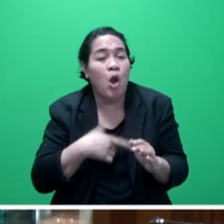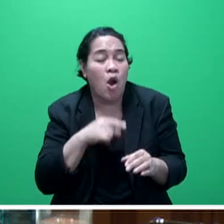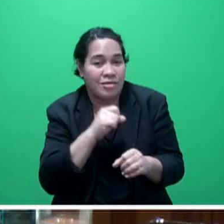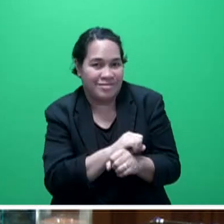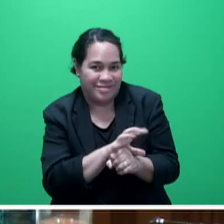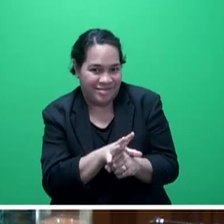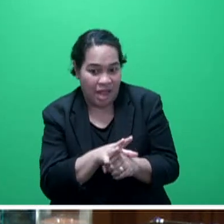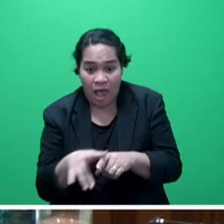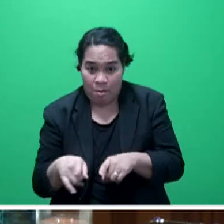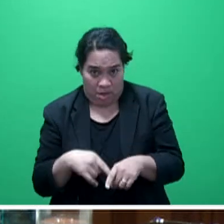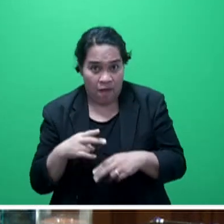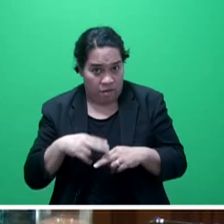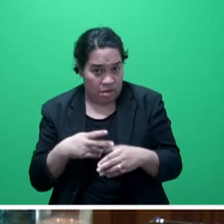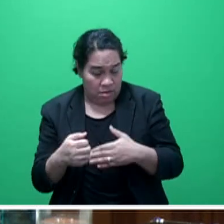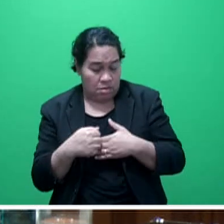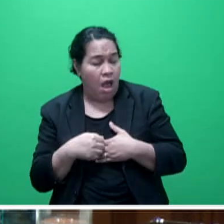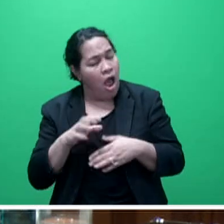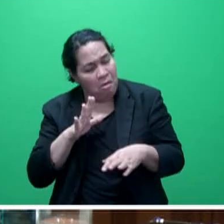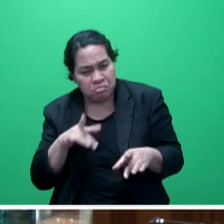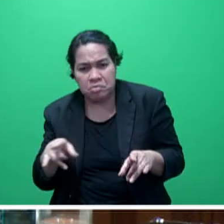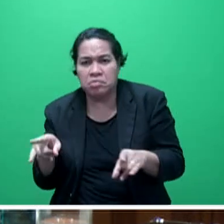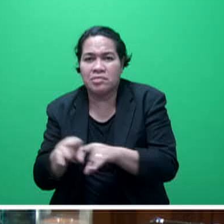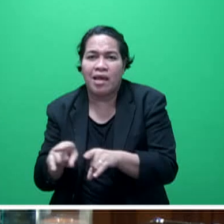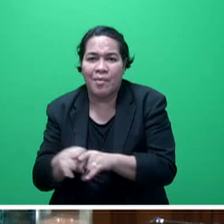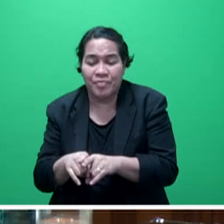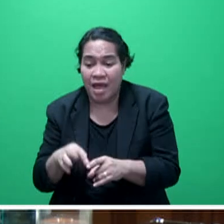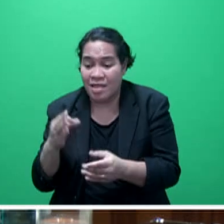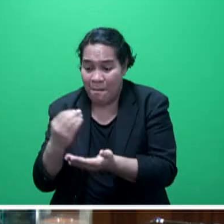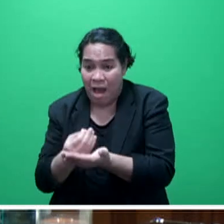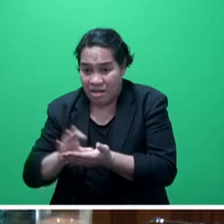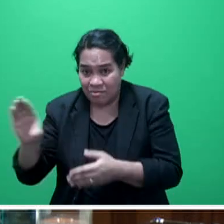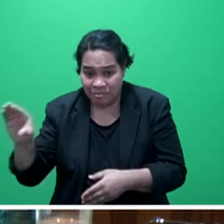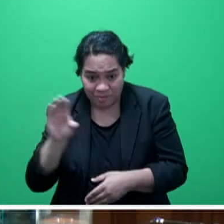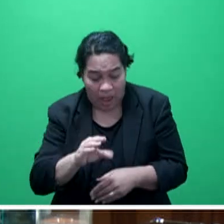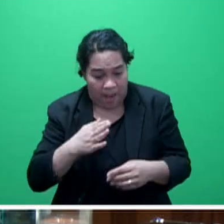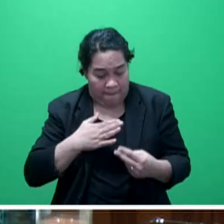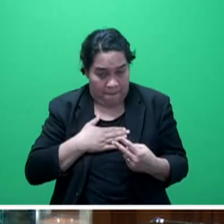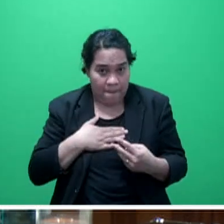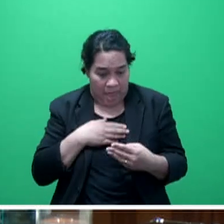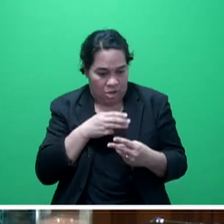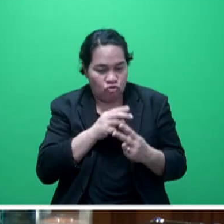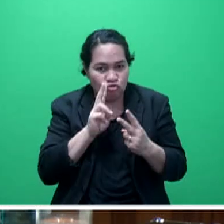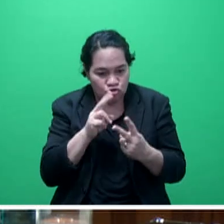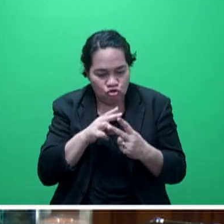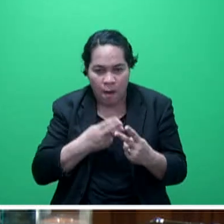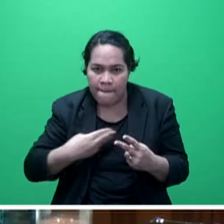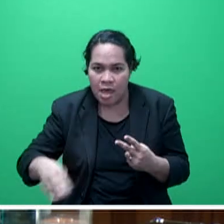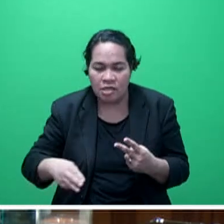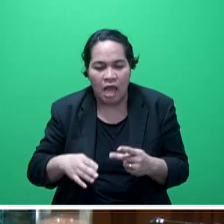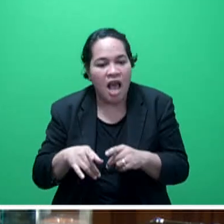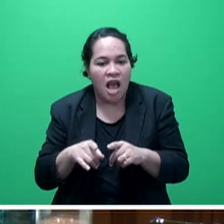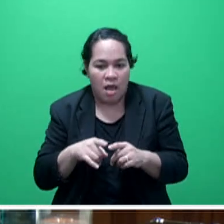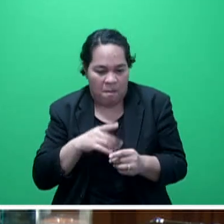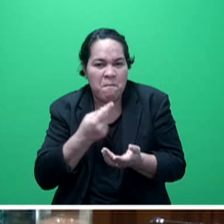immune. Mr. Speaker, sir, the allocations for my 2 ministries have been reduced, but that does not mean the